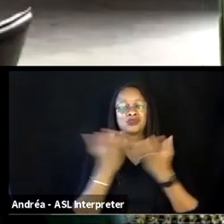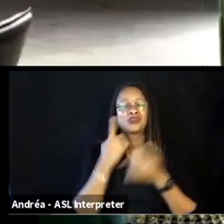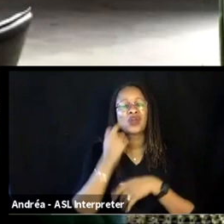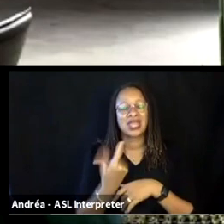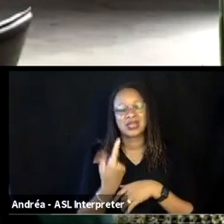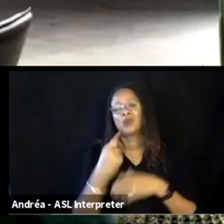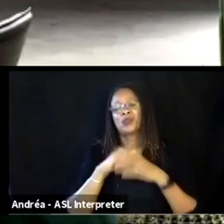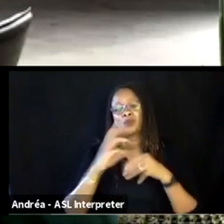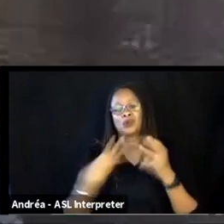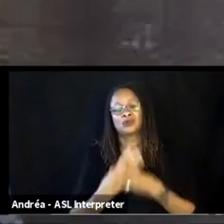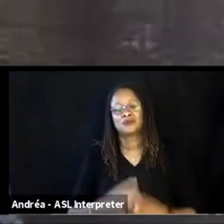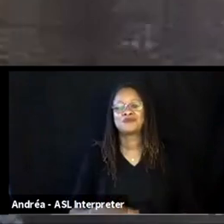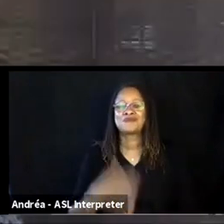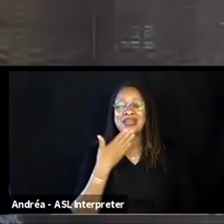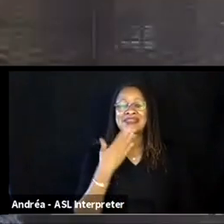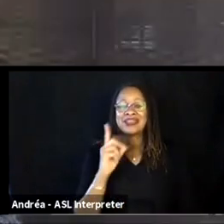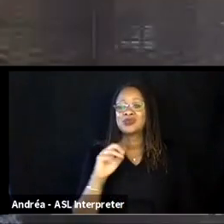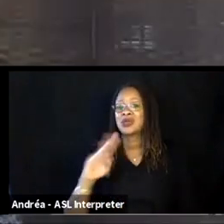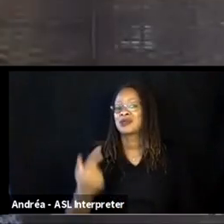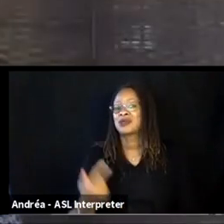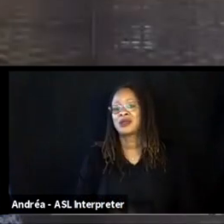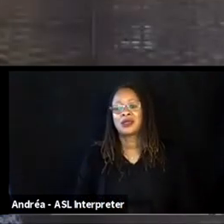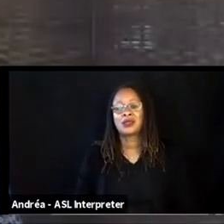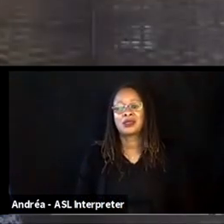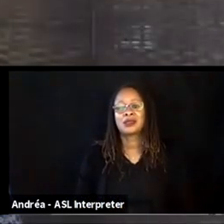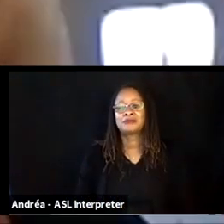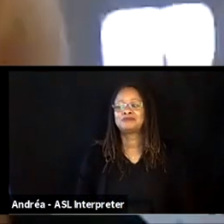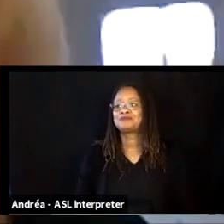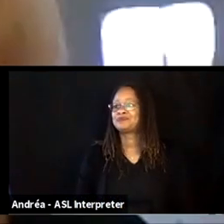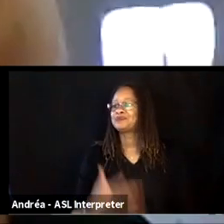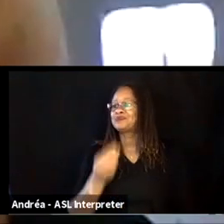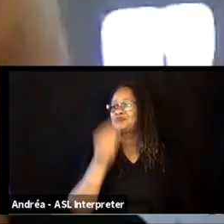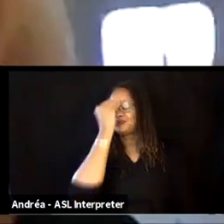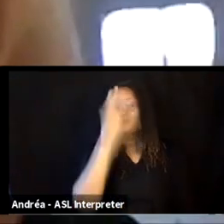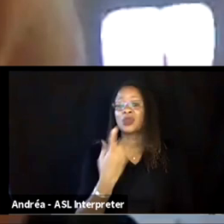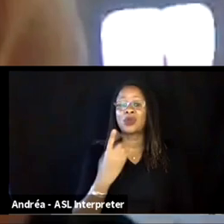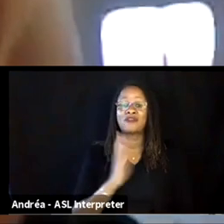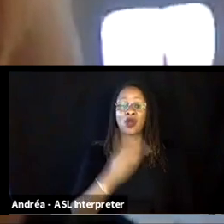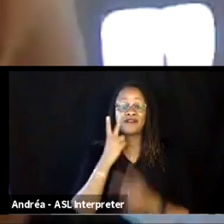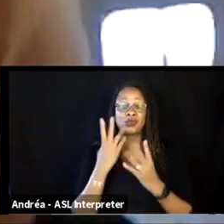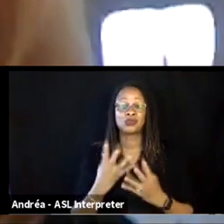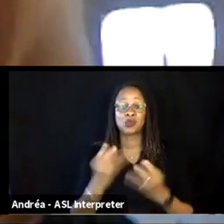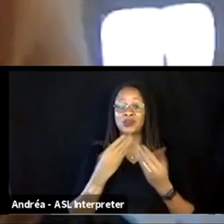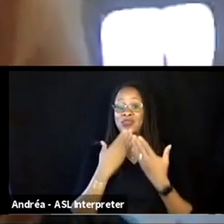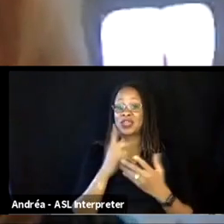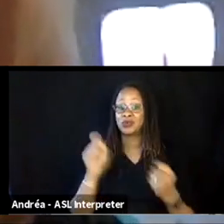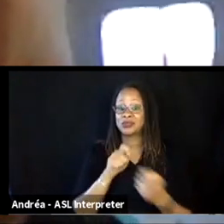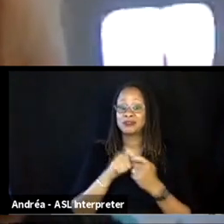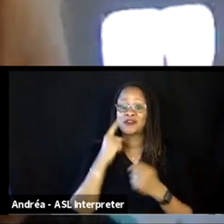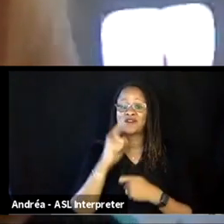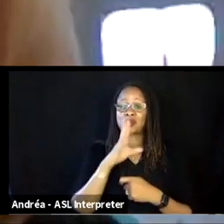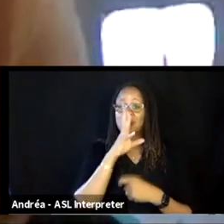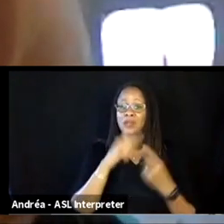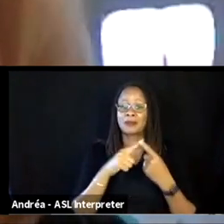world. Thank you, Doug. And I wanted to let you know, Doug, one of our viewers wanted to thank you specifically for